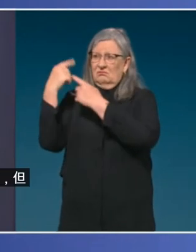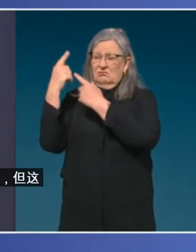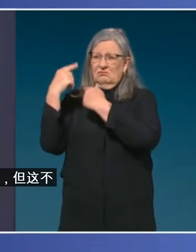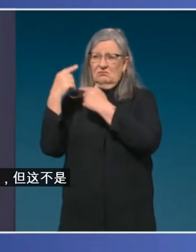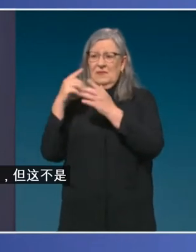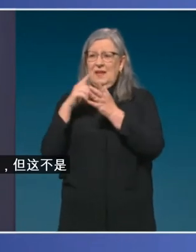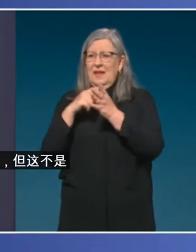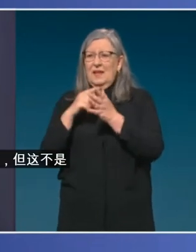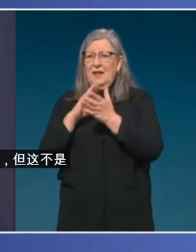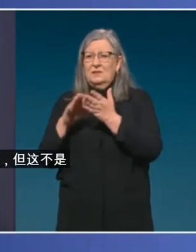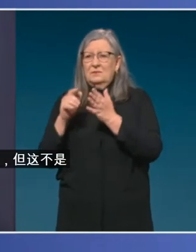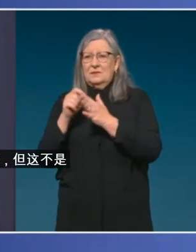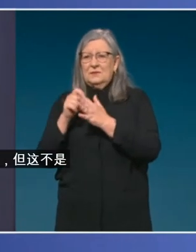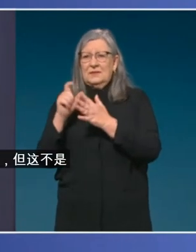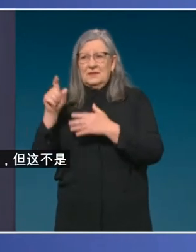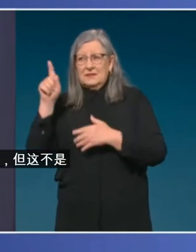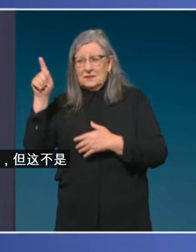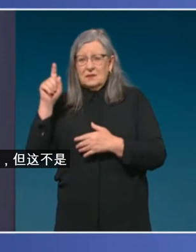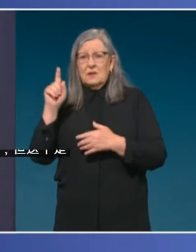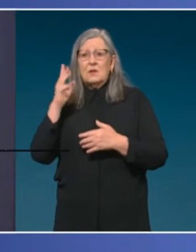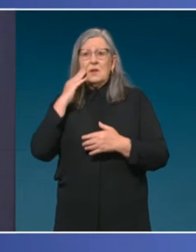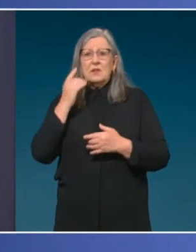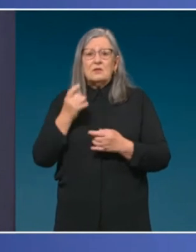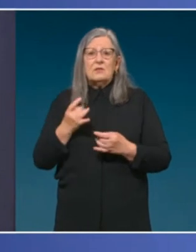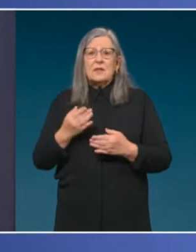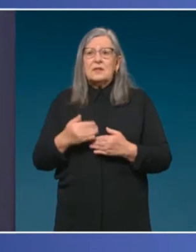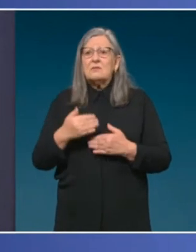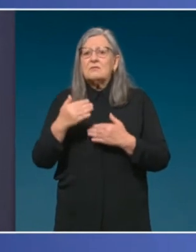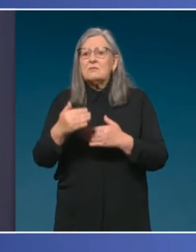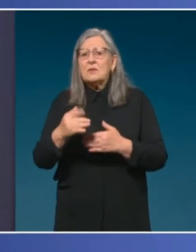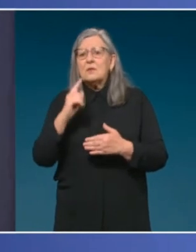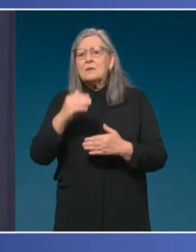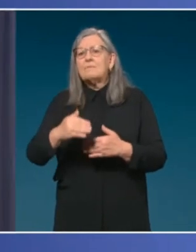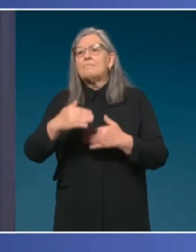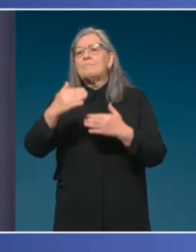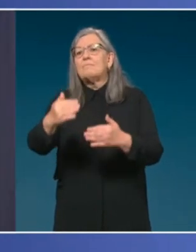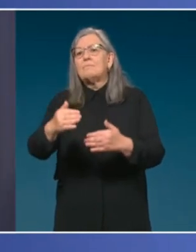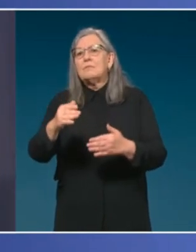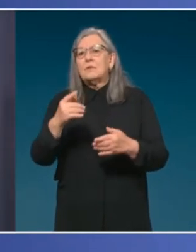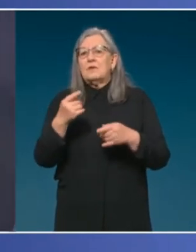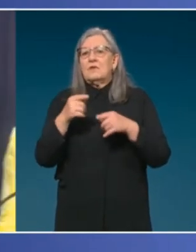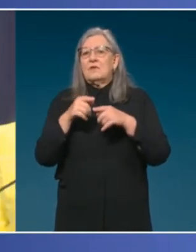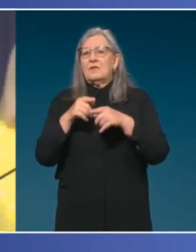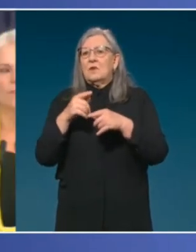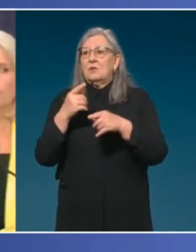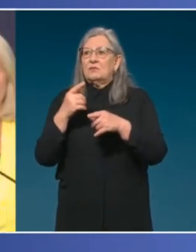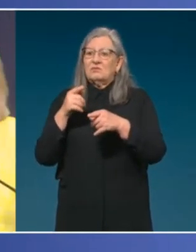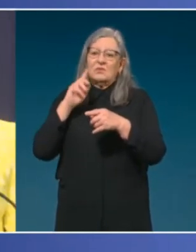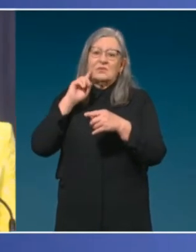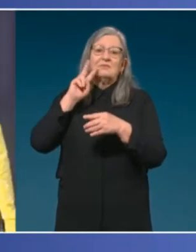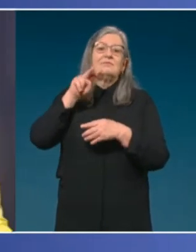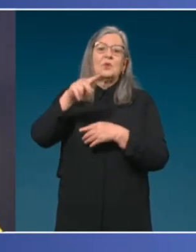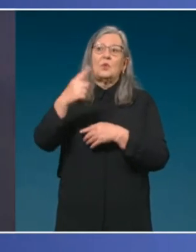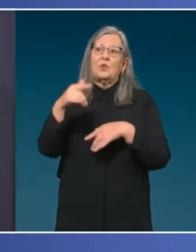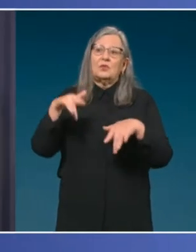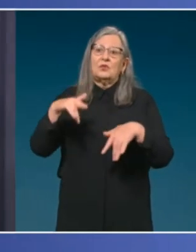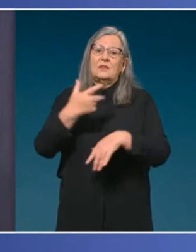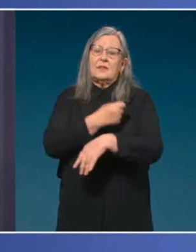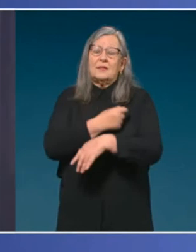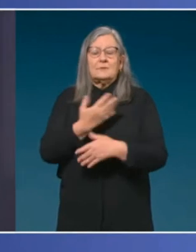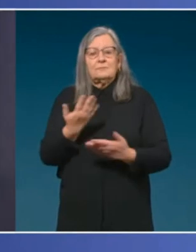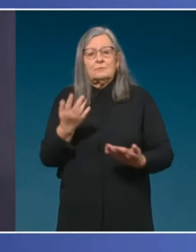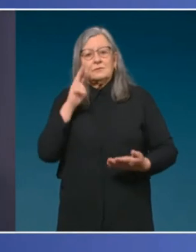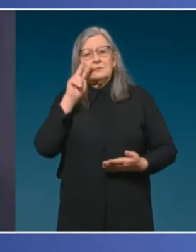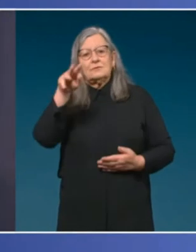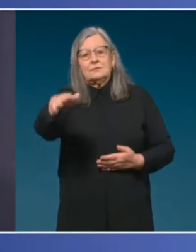unvaccinated arrivals, but that's not today. Tom? Mr Andrews, that second question for you about people that think that Australia's approach is too